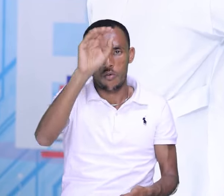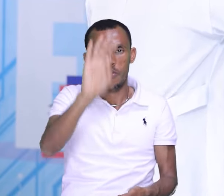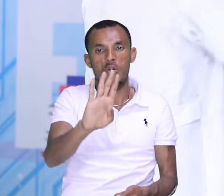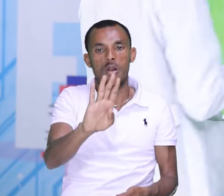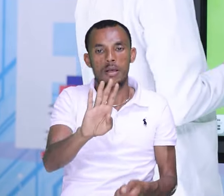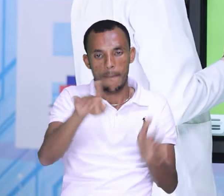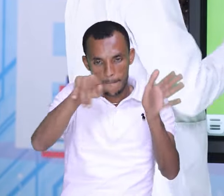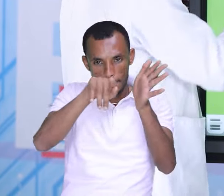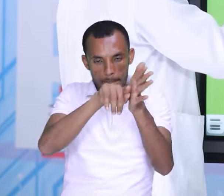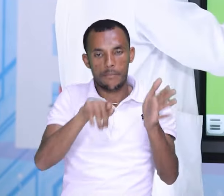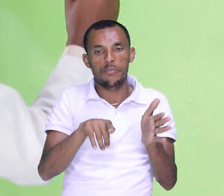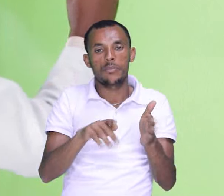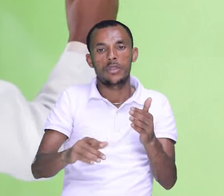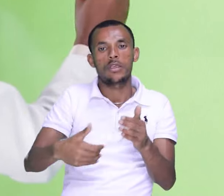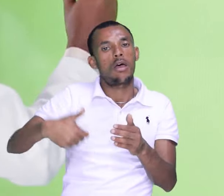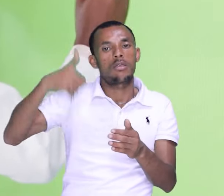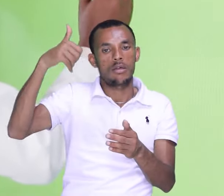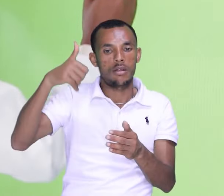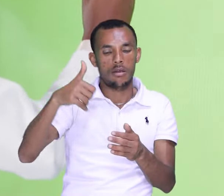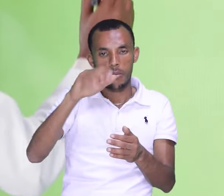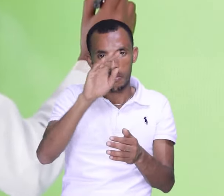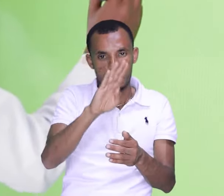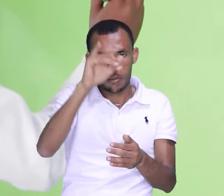MnO4 minus. The other one is